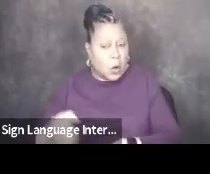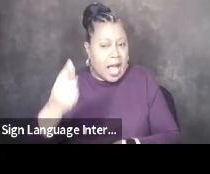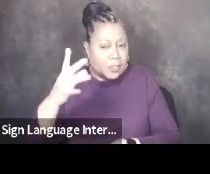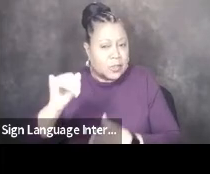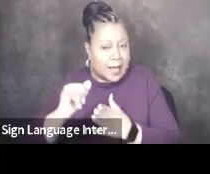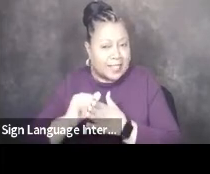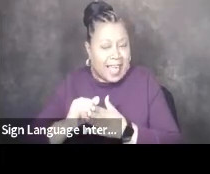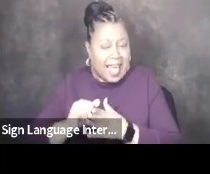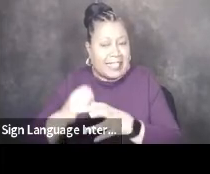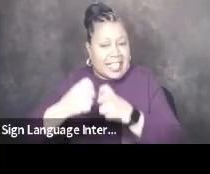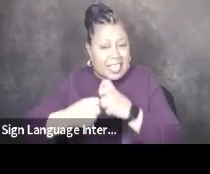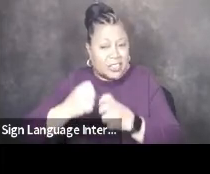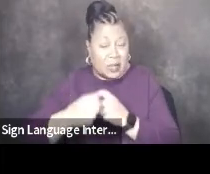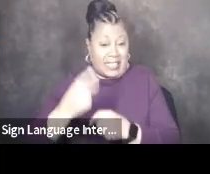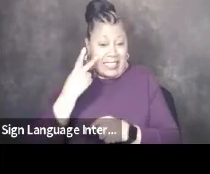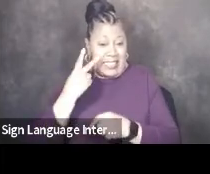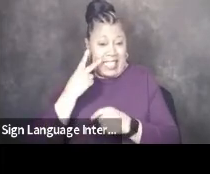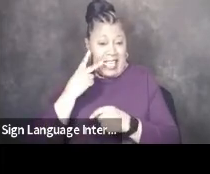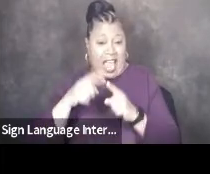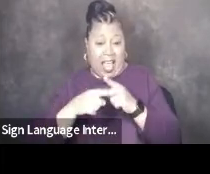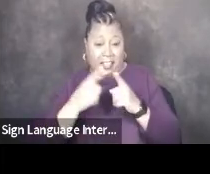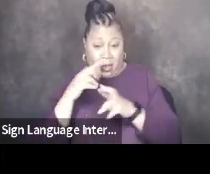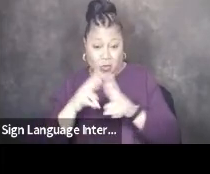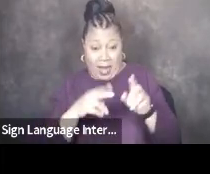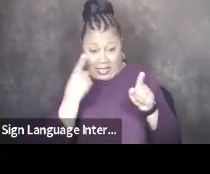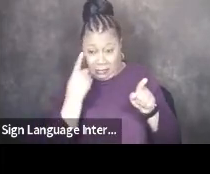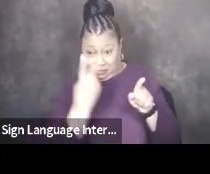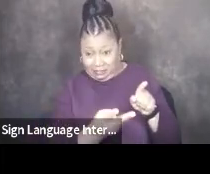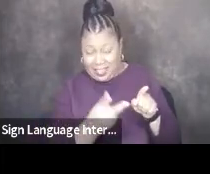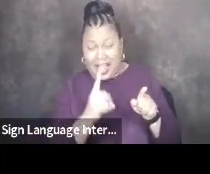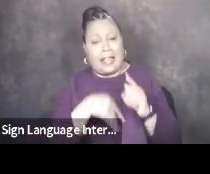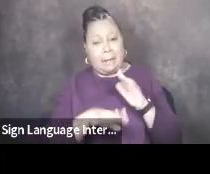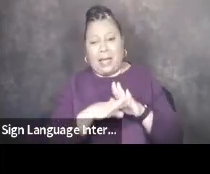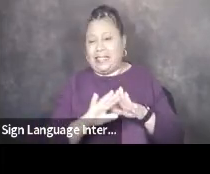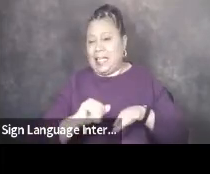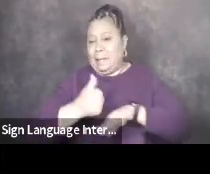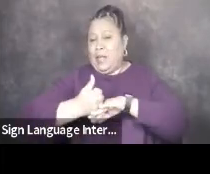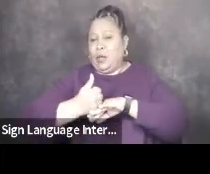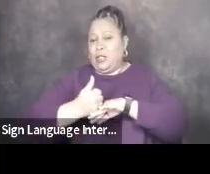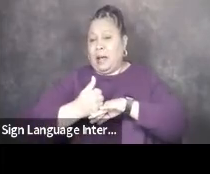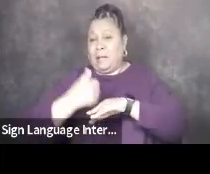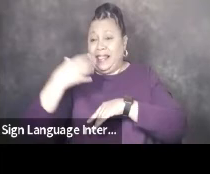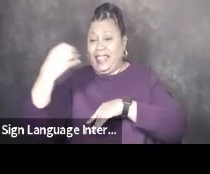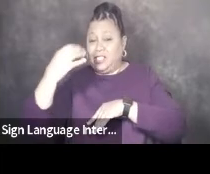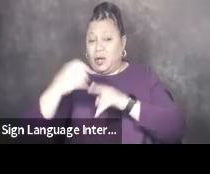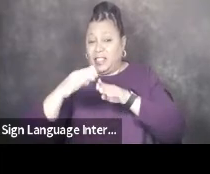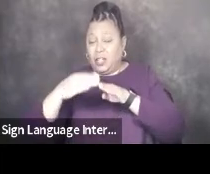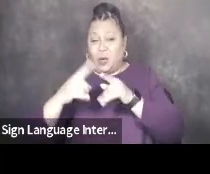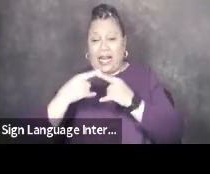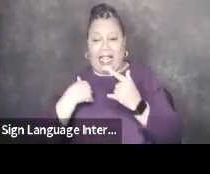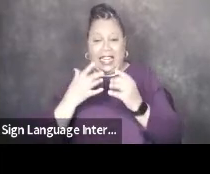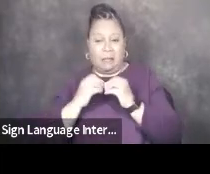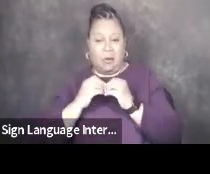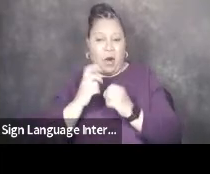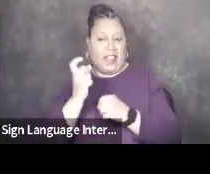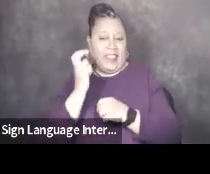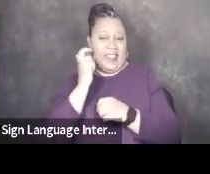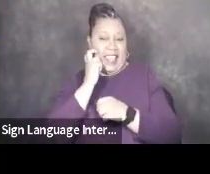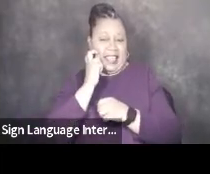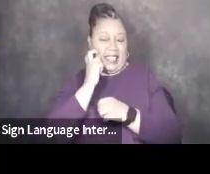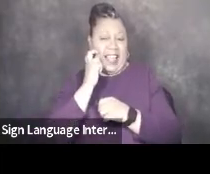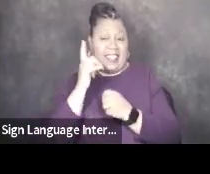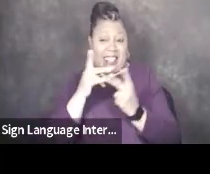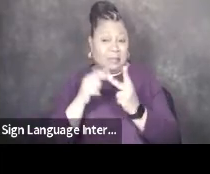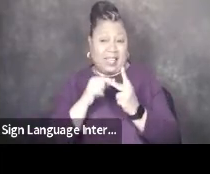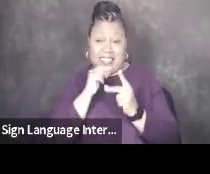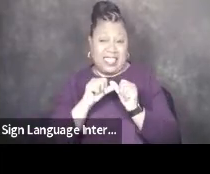that issue. As you can see on the diagram on the right, they basically built out the interior of that door so it has a little more thickness, so that space just